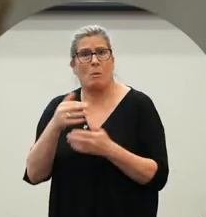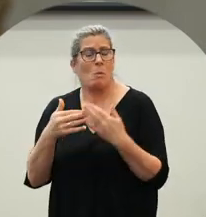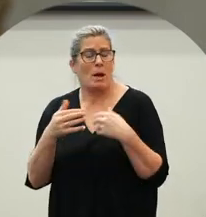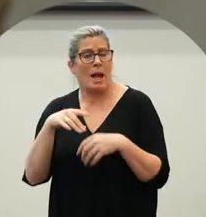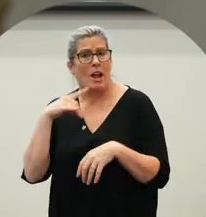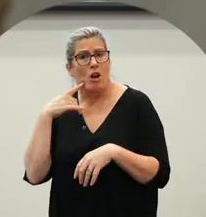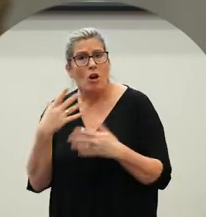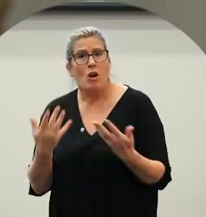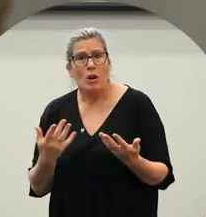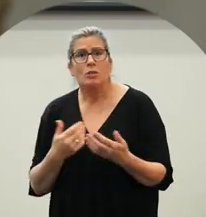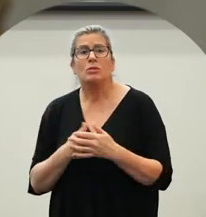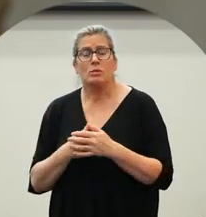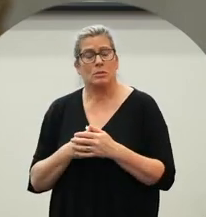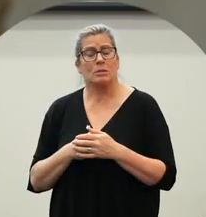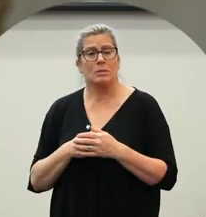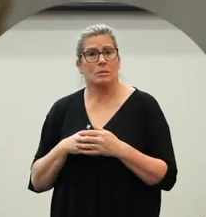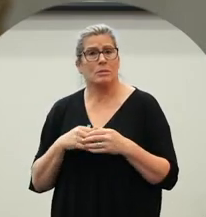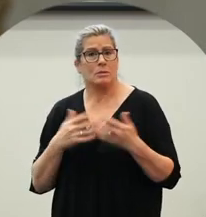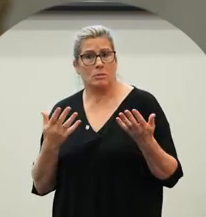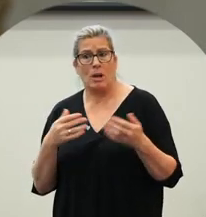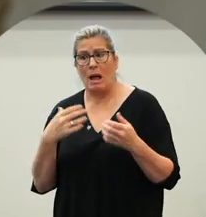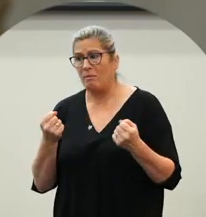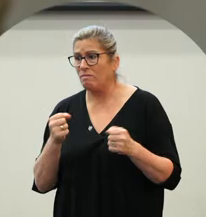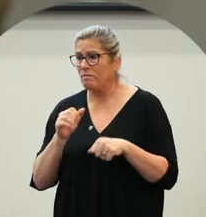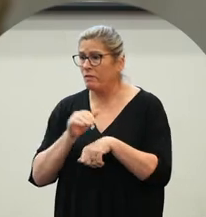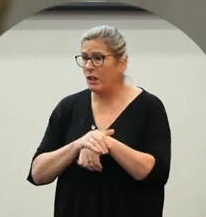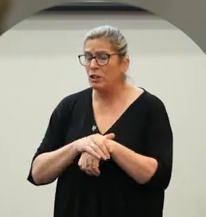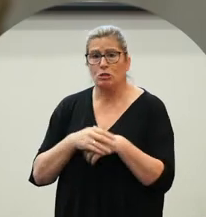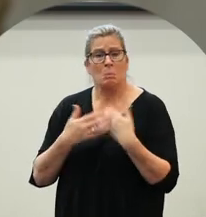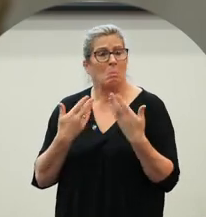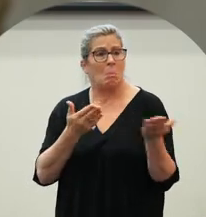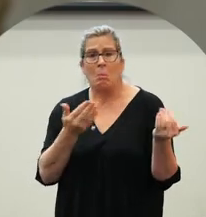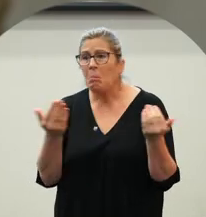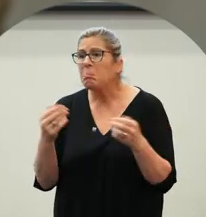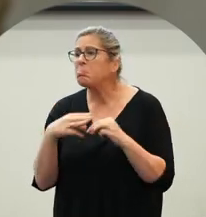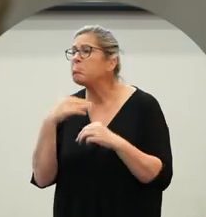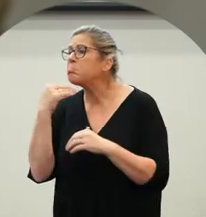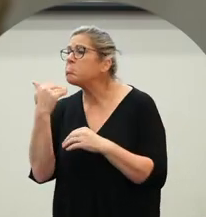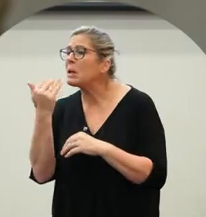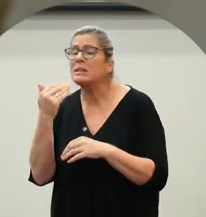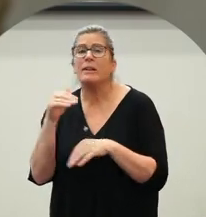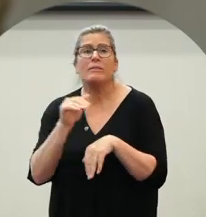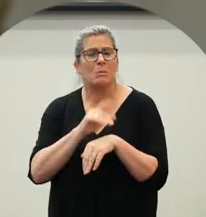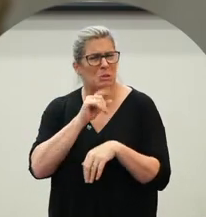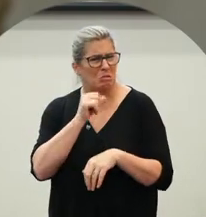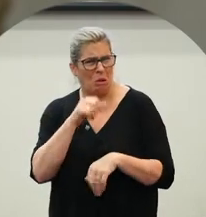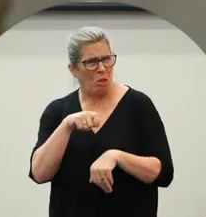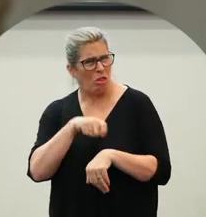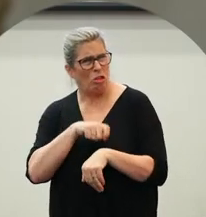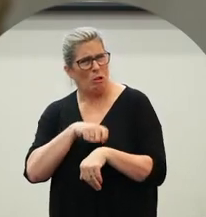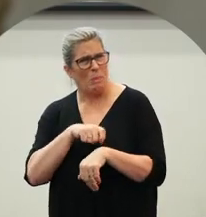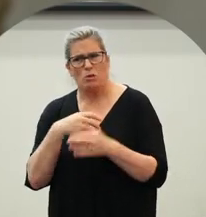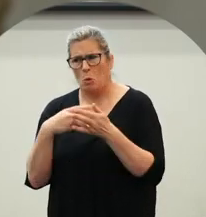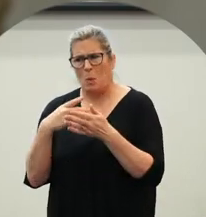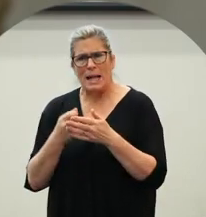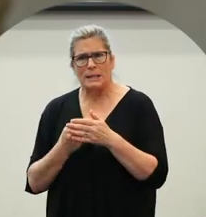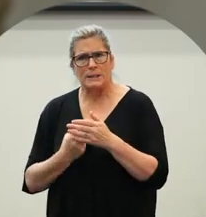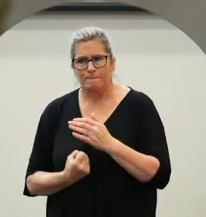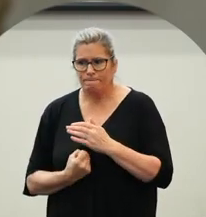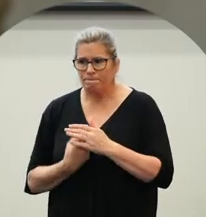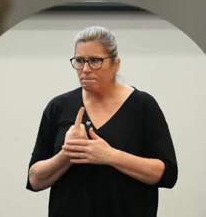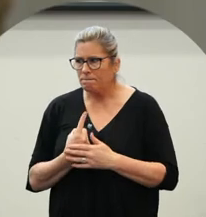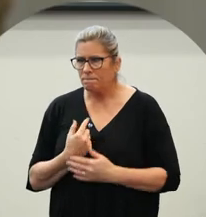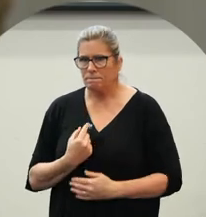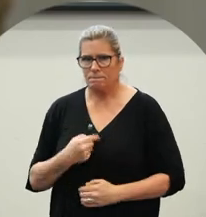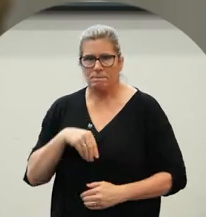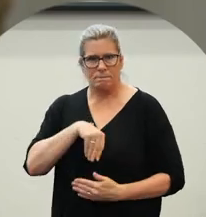well-liked and amenable and open to friendships. But she didn't cause any trouble. So when did the spark come? When did